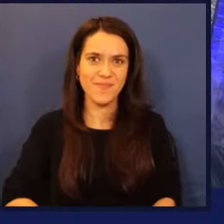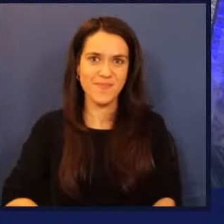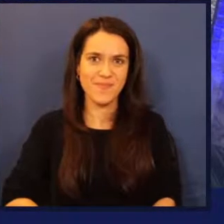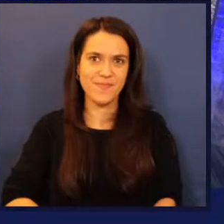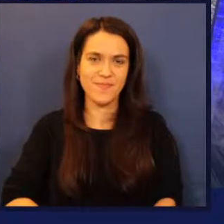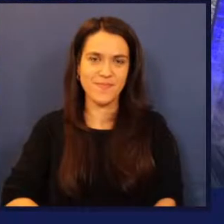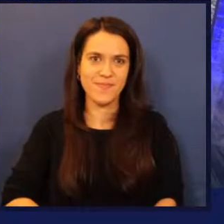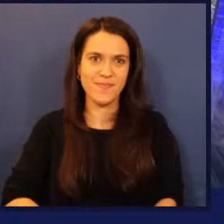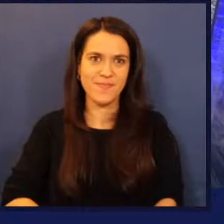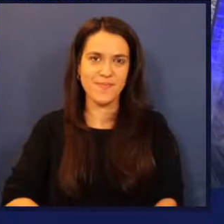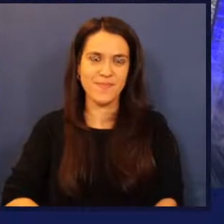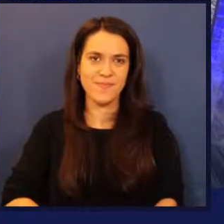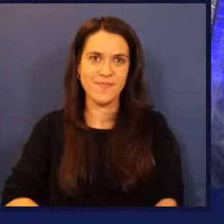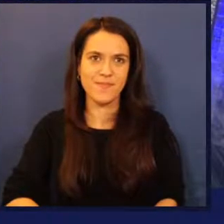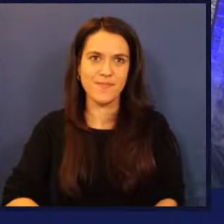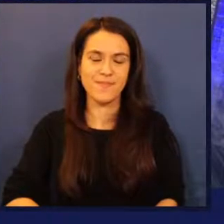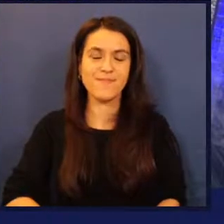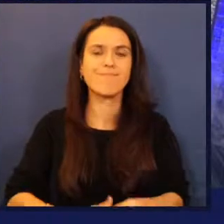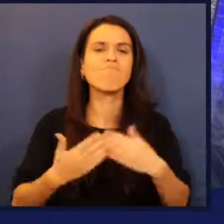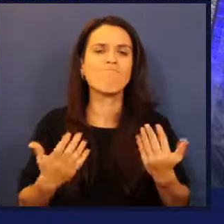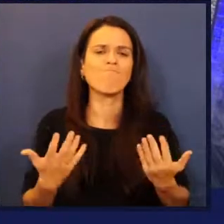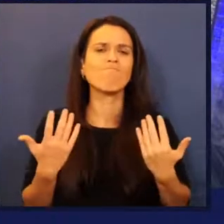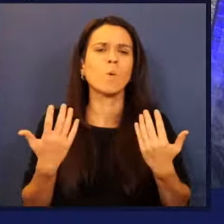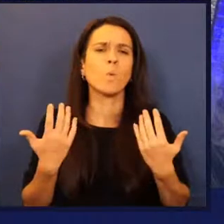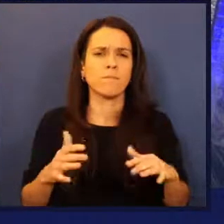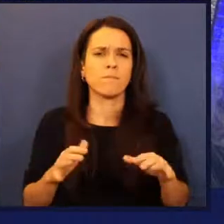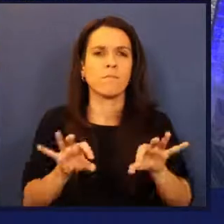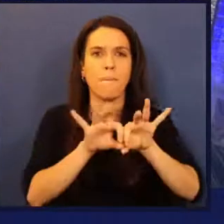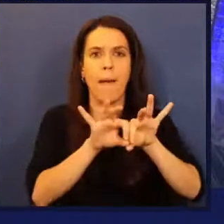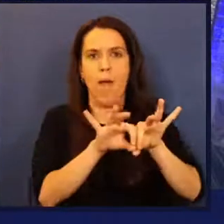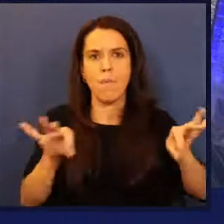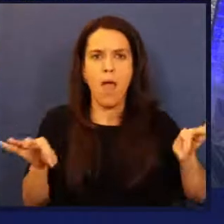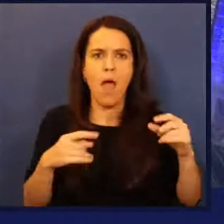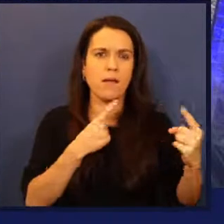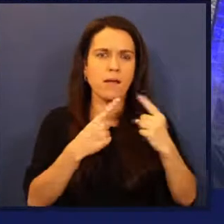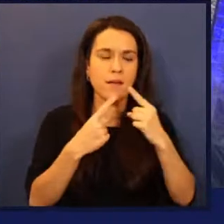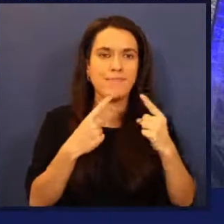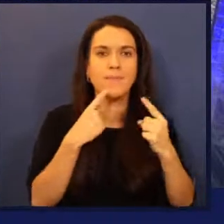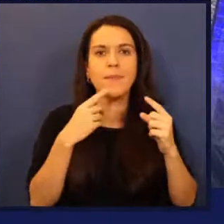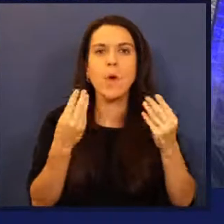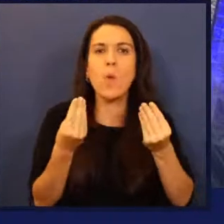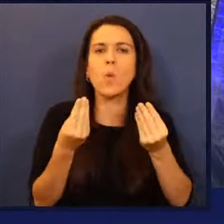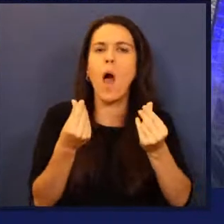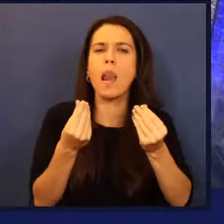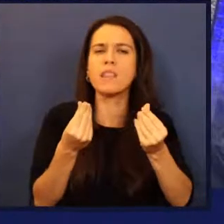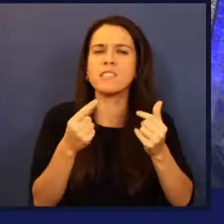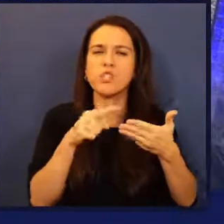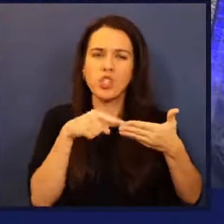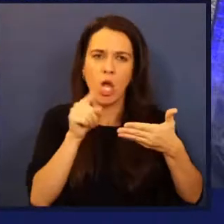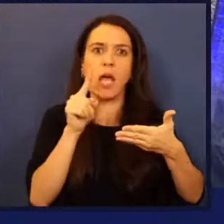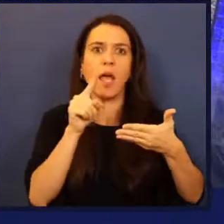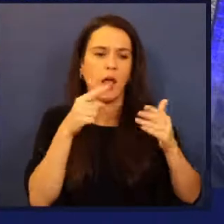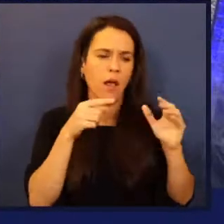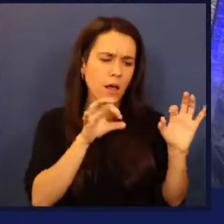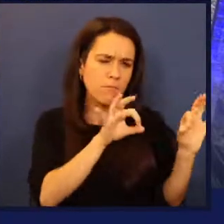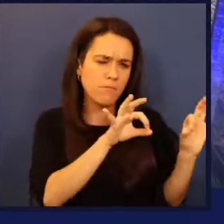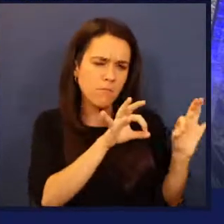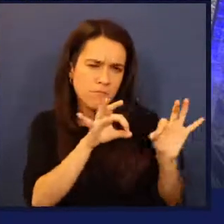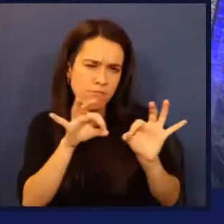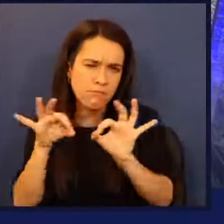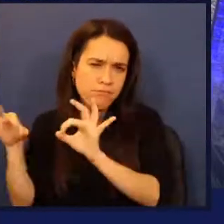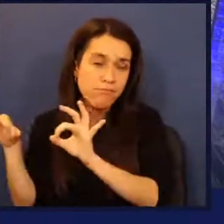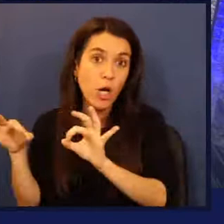And so we've talked about these pipelines, and this is sort of the quality check going into production. And I'm thinking also once you are in